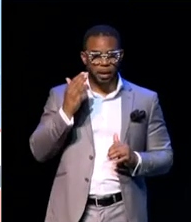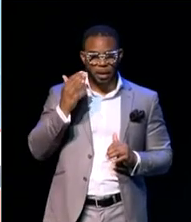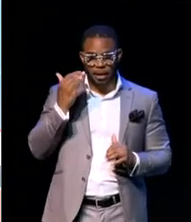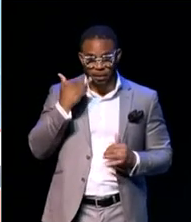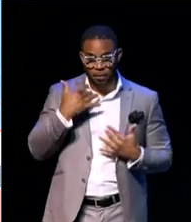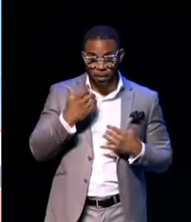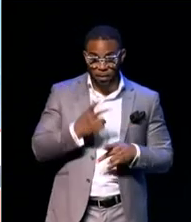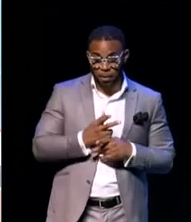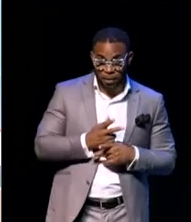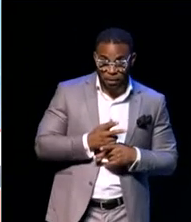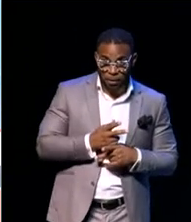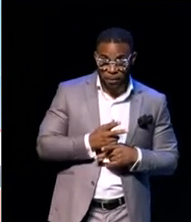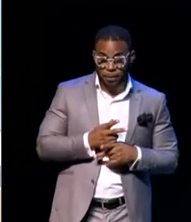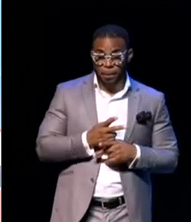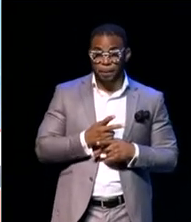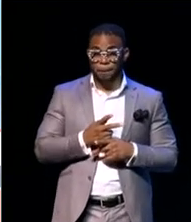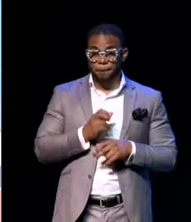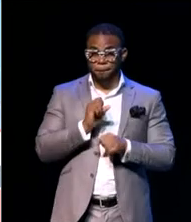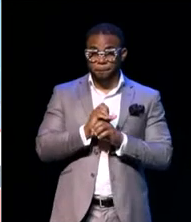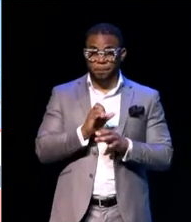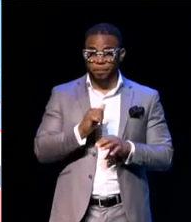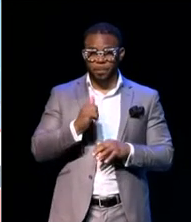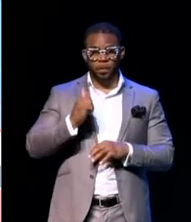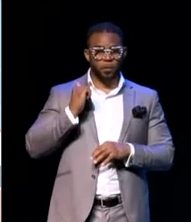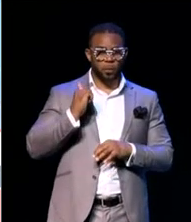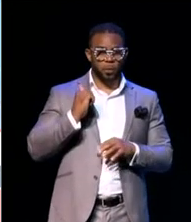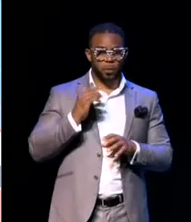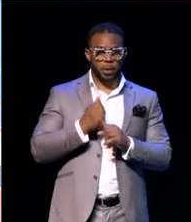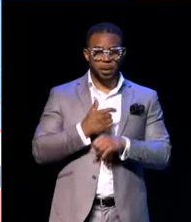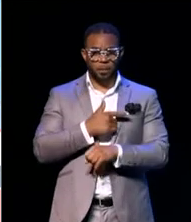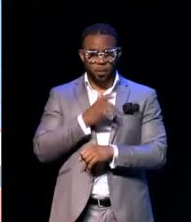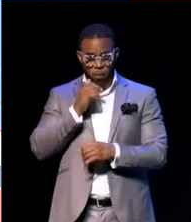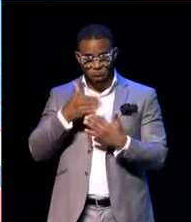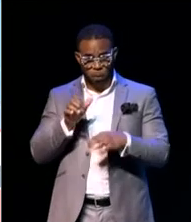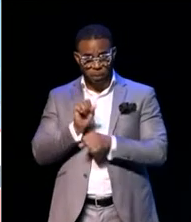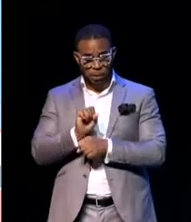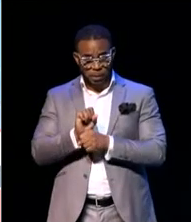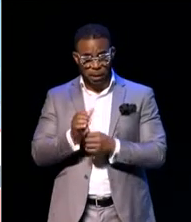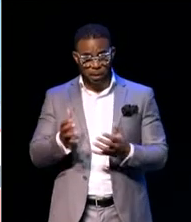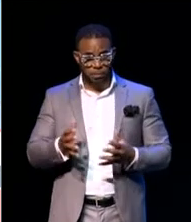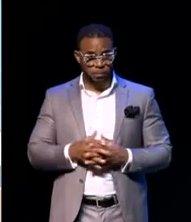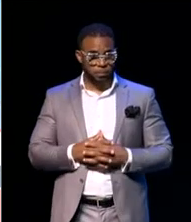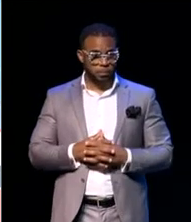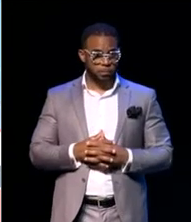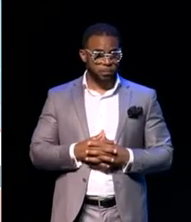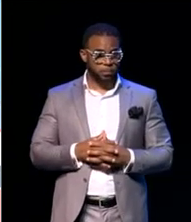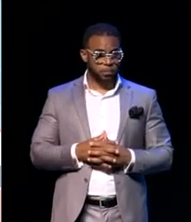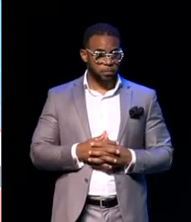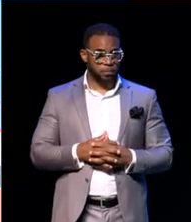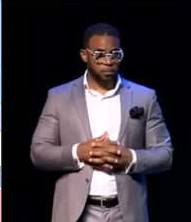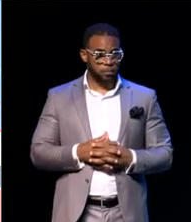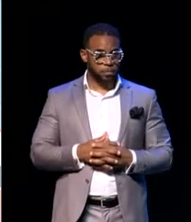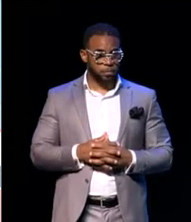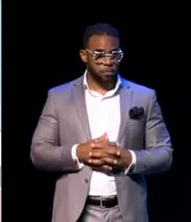if a healthcare worker refuses to get the vaccine, will they lose their job?